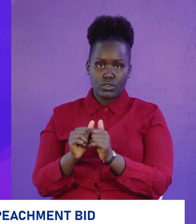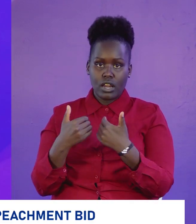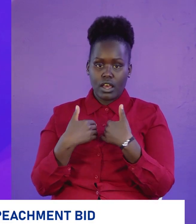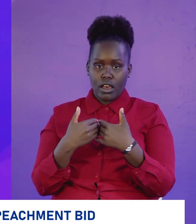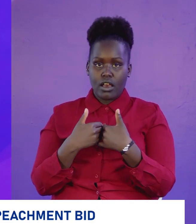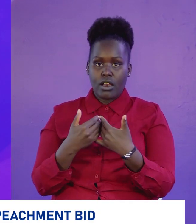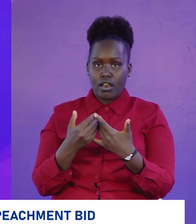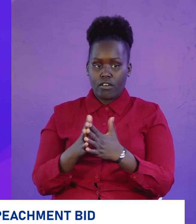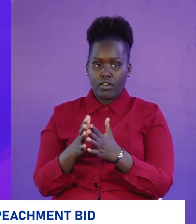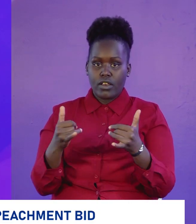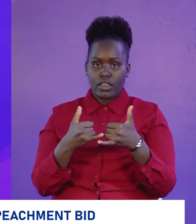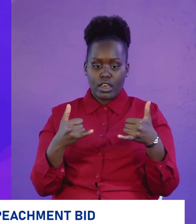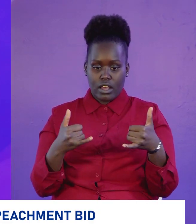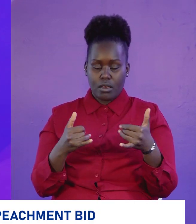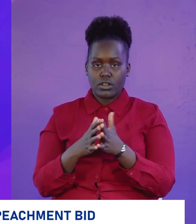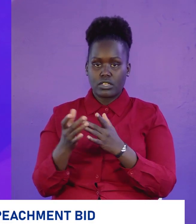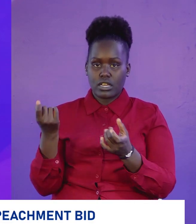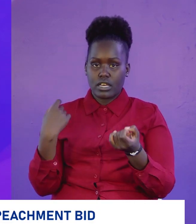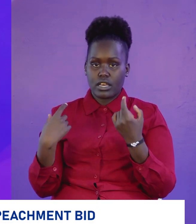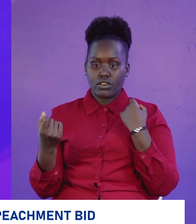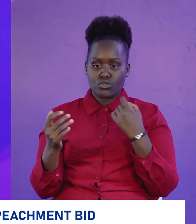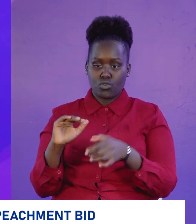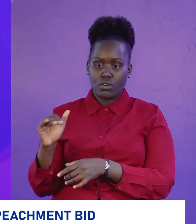political realignments in Kericho County.